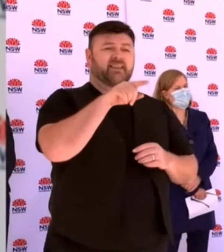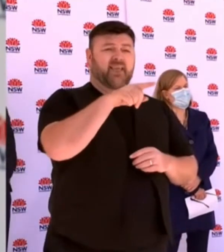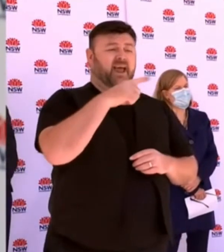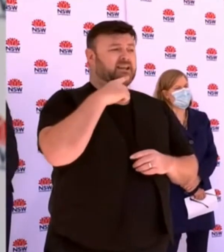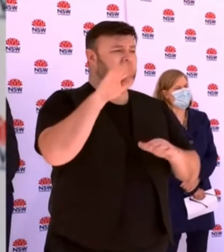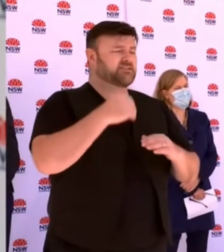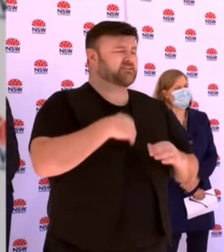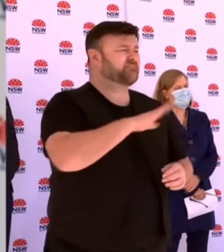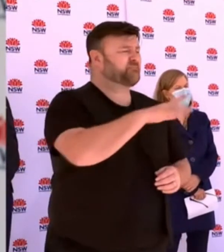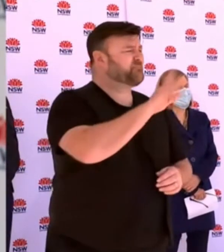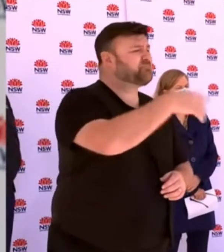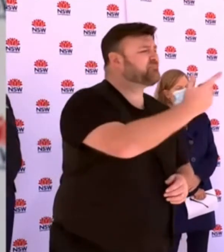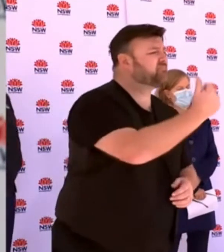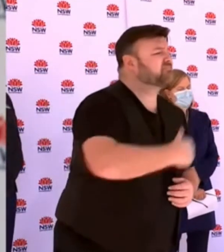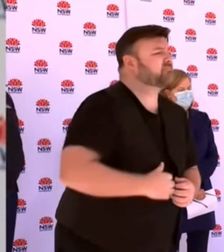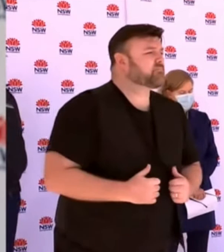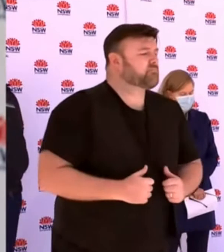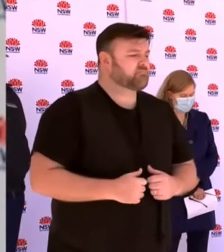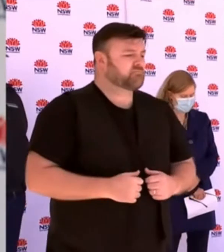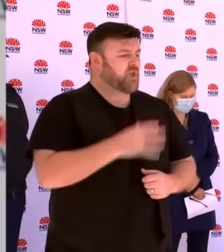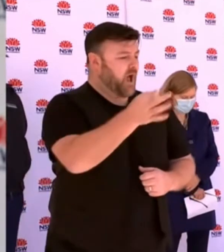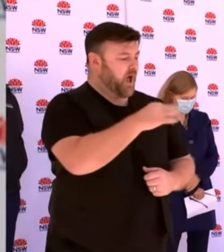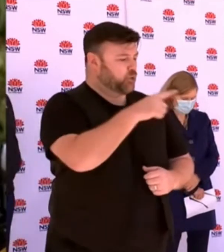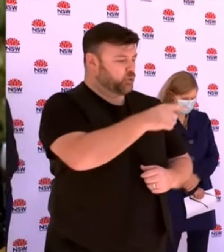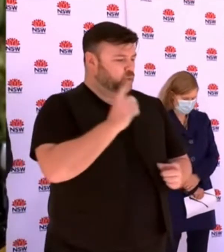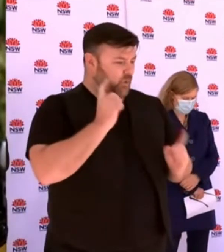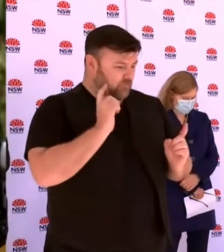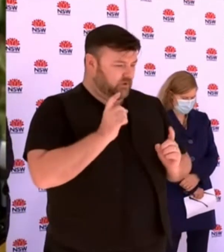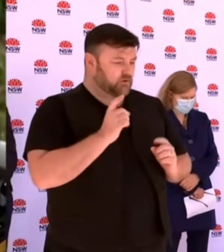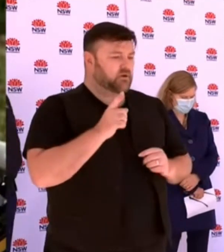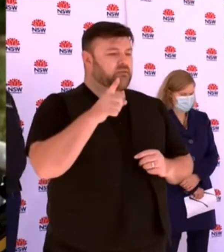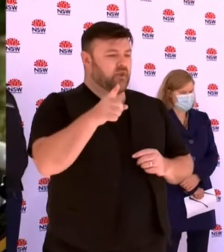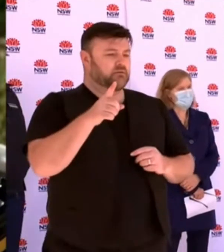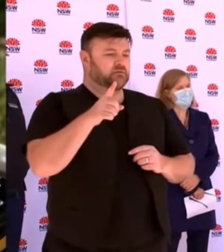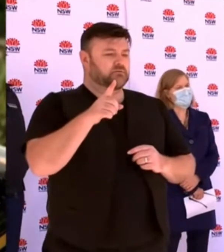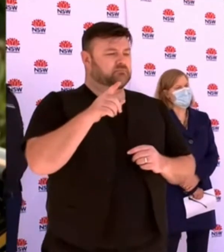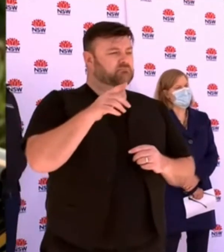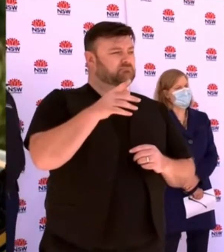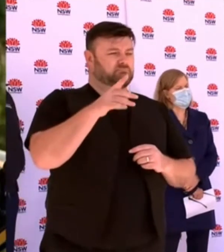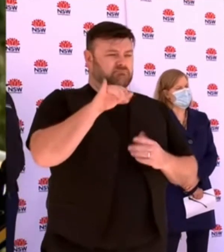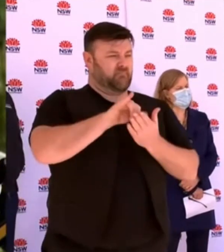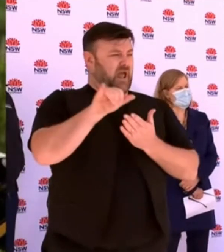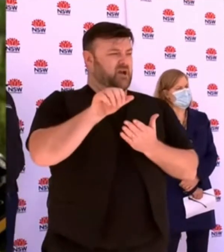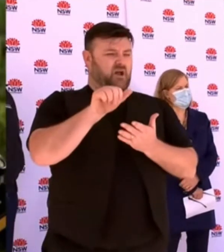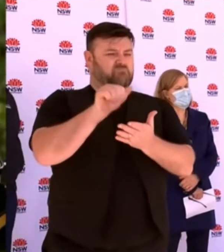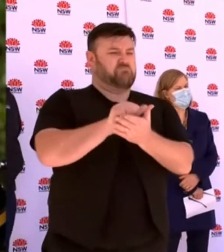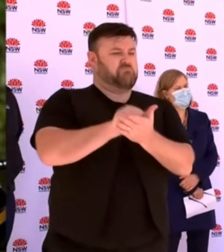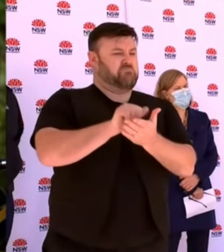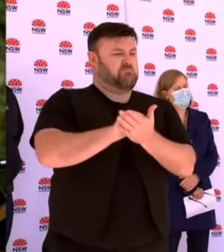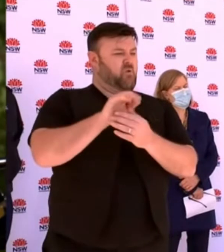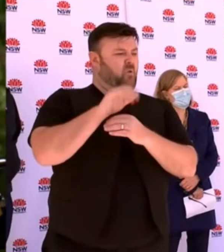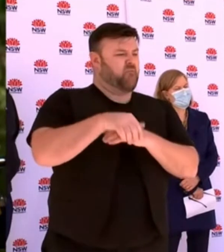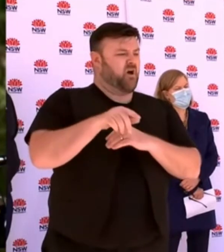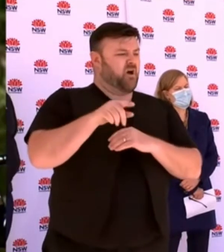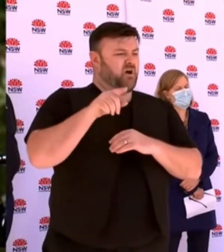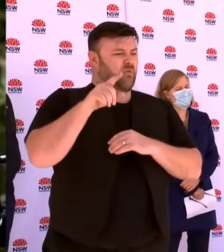spike in the price of airline tickets. I didn't get the first bit of the question. Are you concerned that the airlines are taking advantage of the cap on international travel?